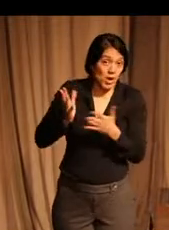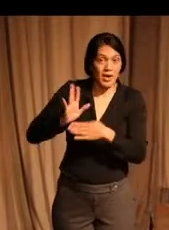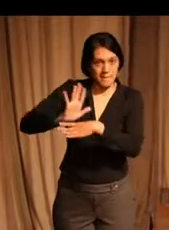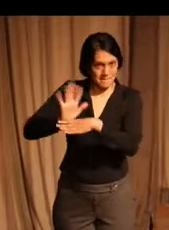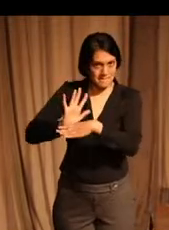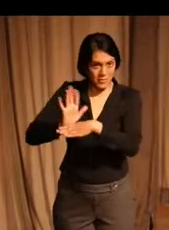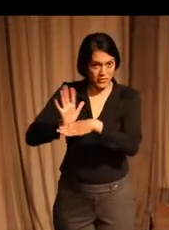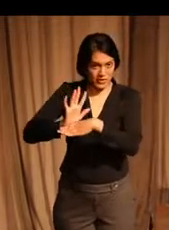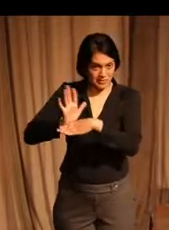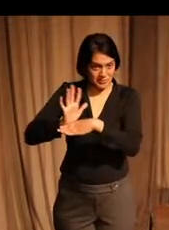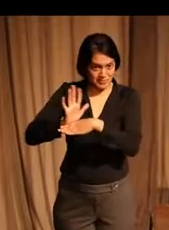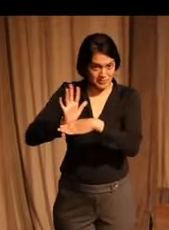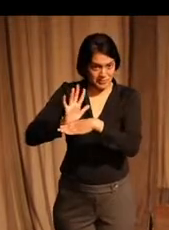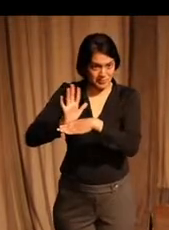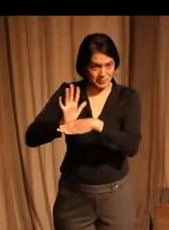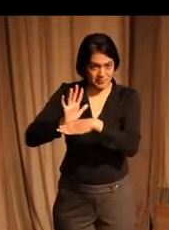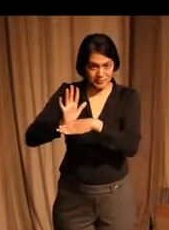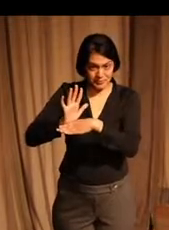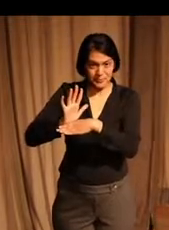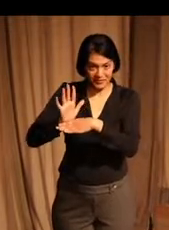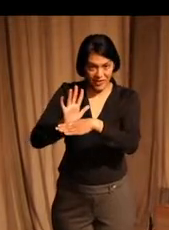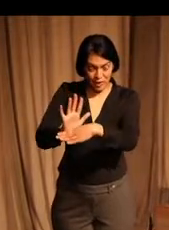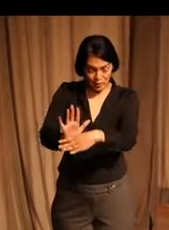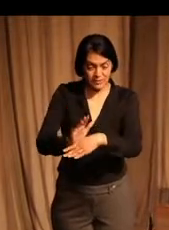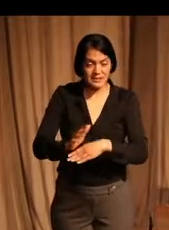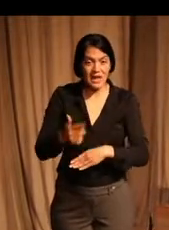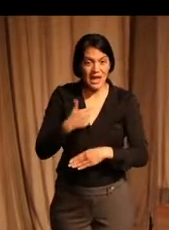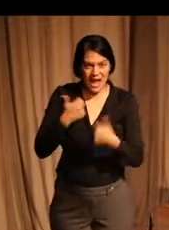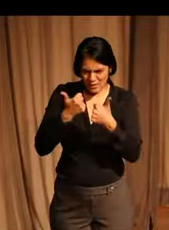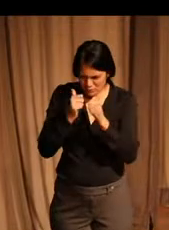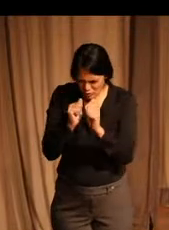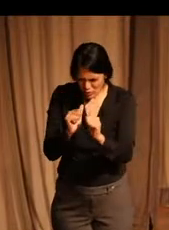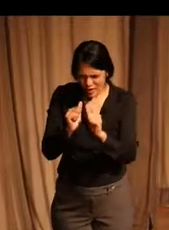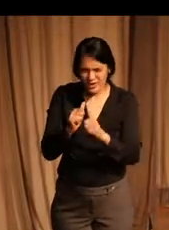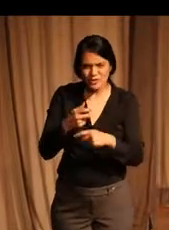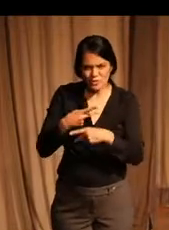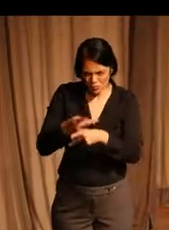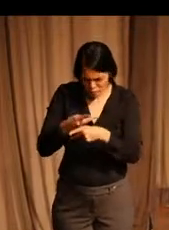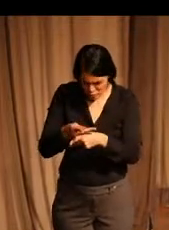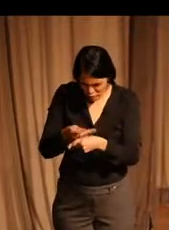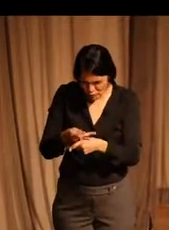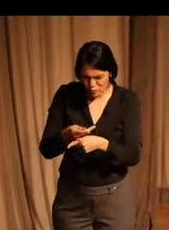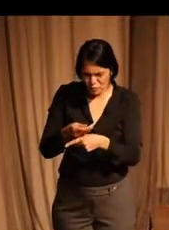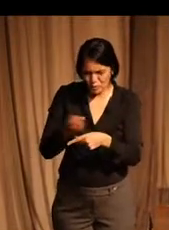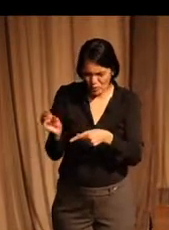the materials that I'm trying to gather. For now,